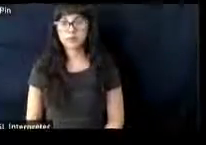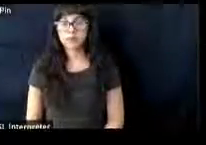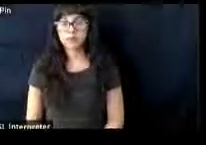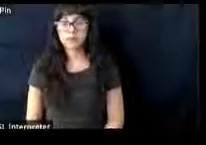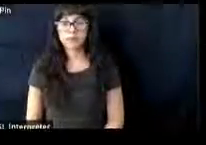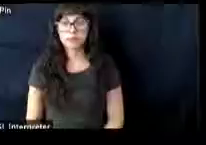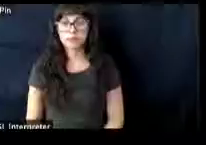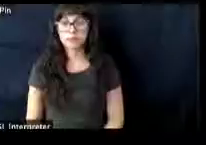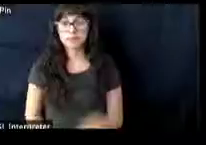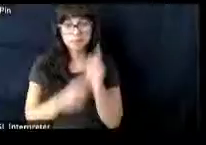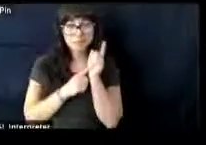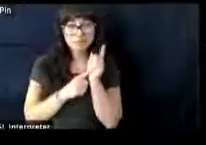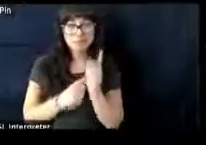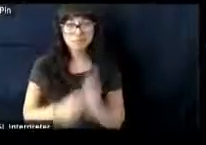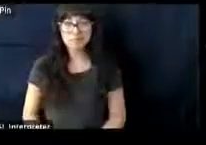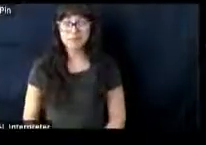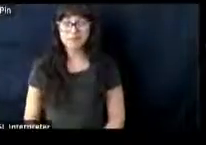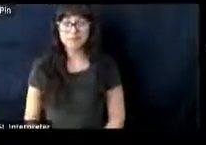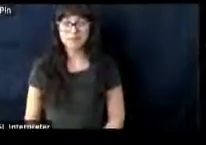Just a moment.